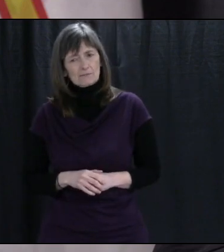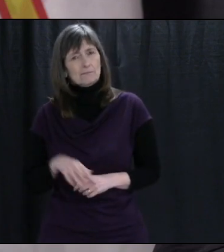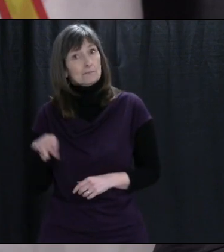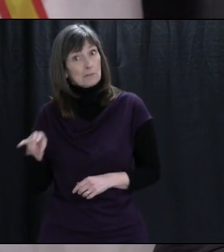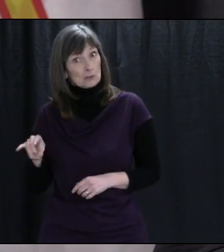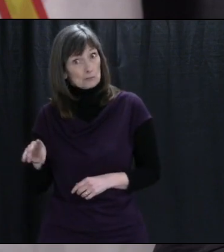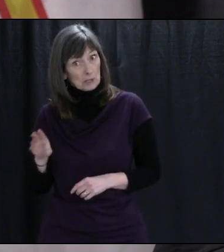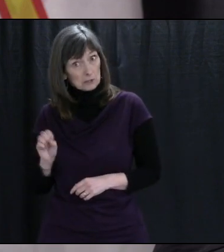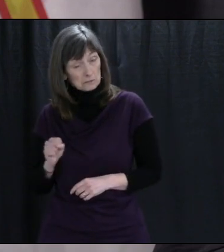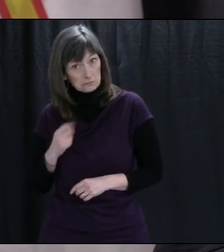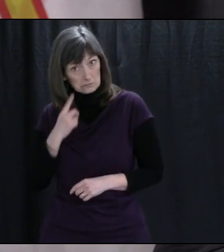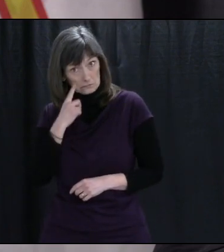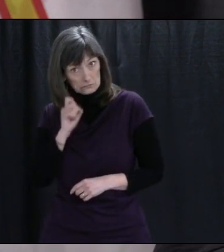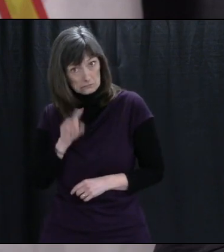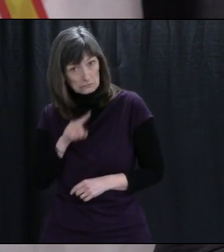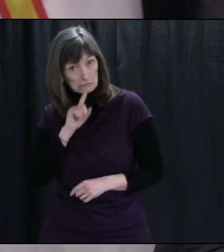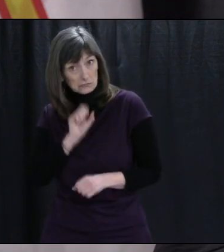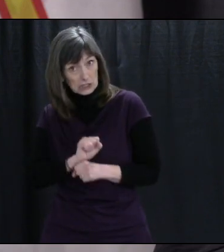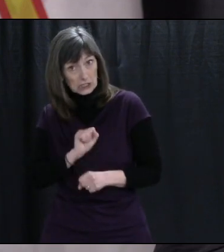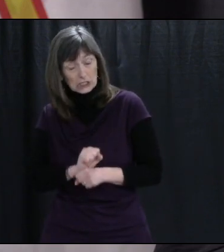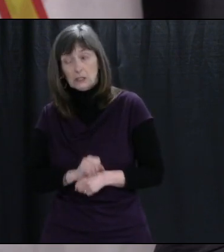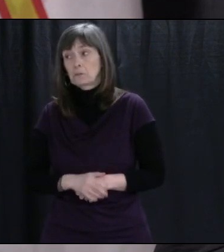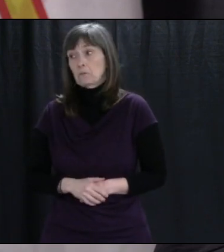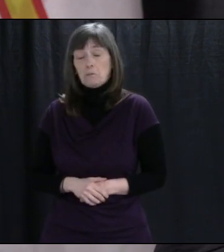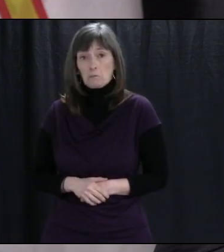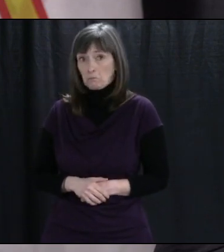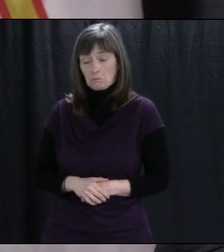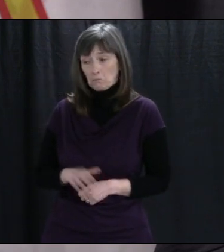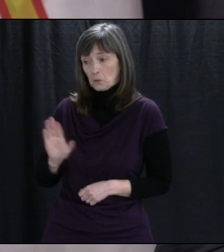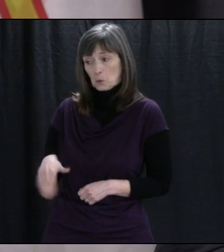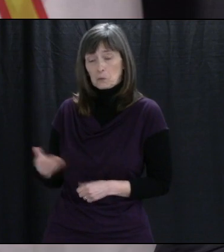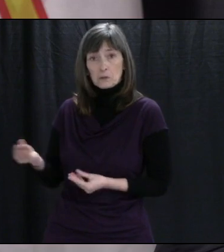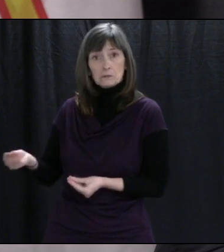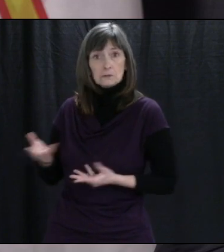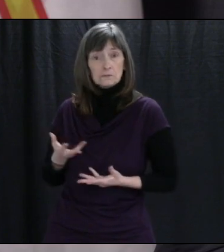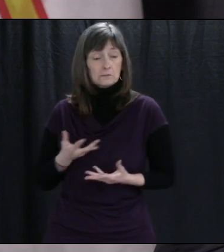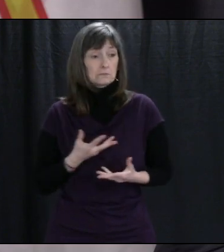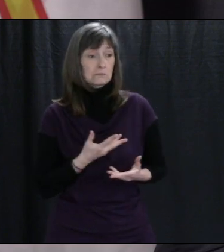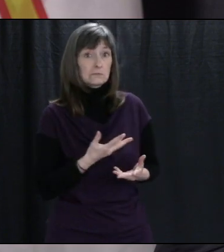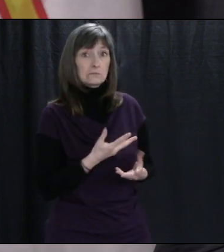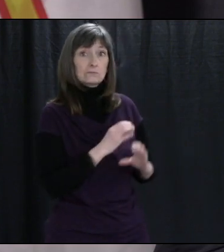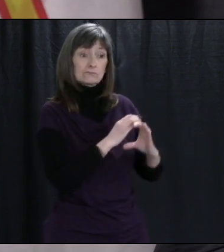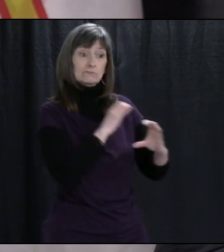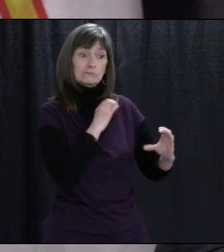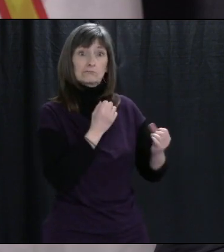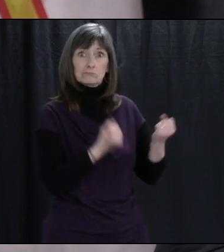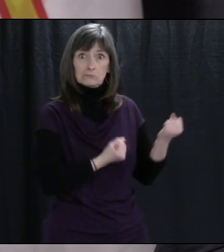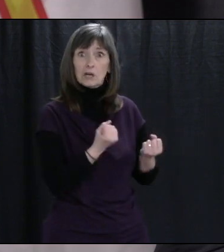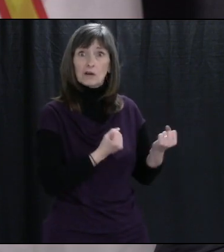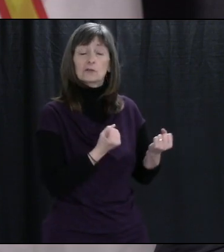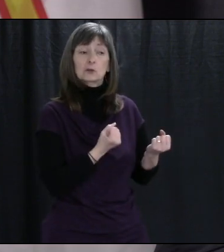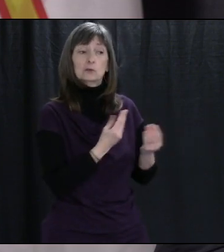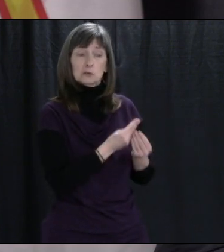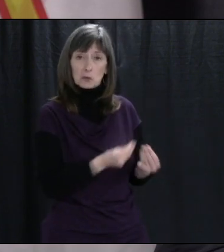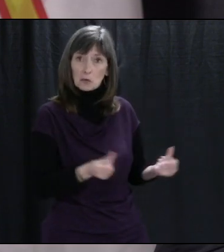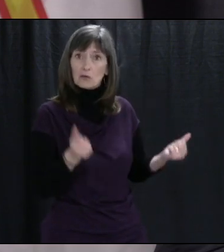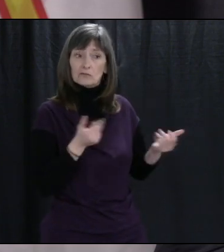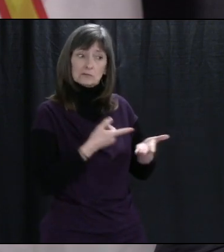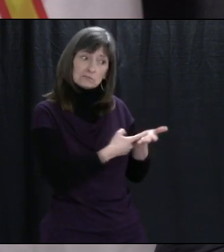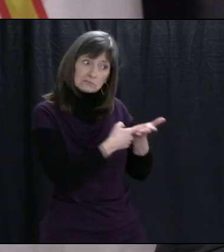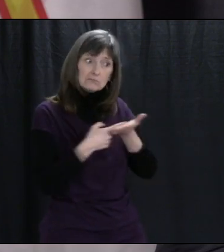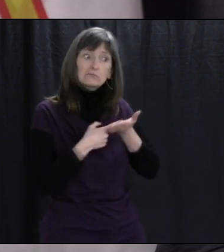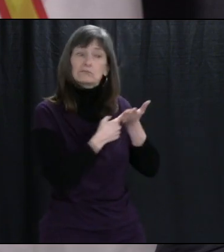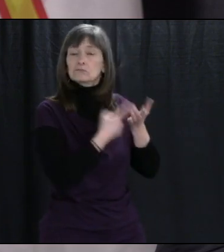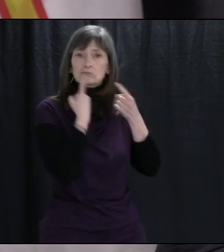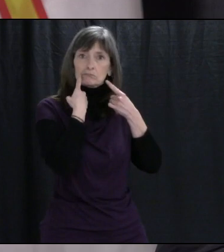That has not come to my attention. The truck drivers did. We addressed that. We work with the Salvation Army and Marine Atlantic. It's been